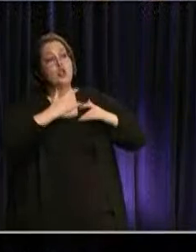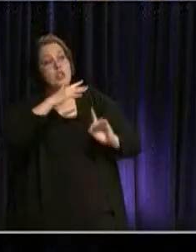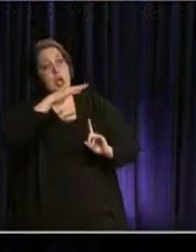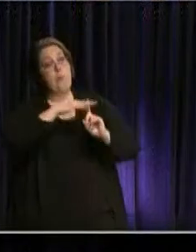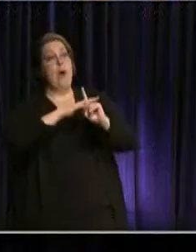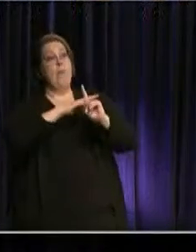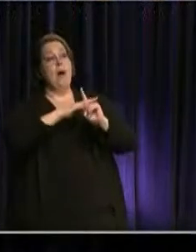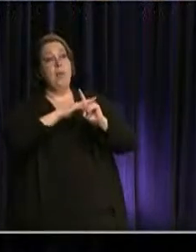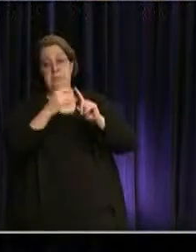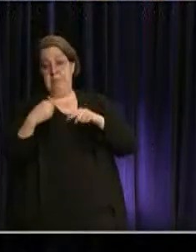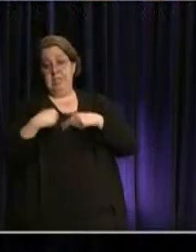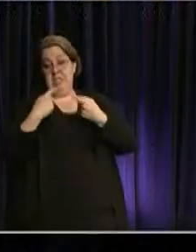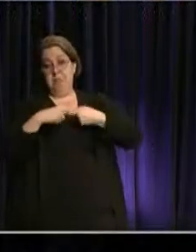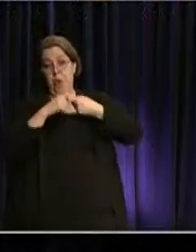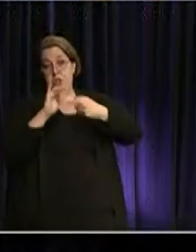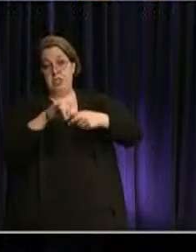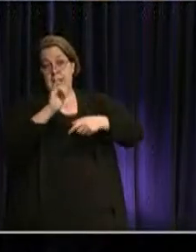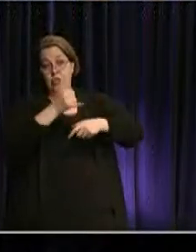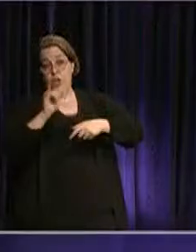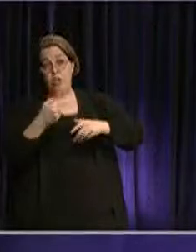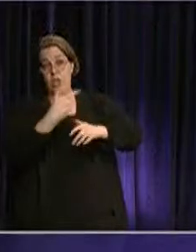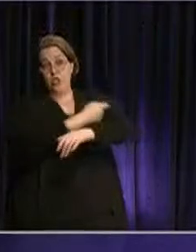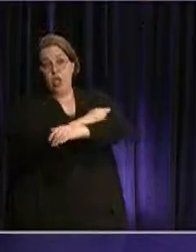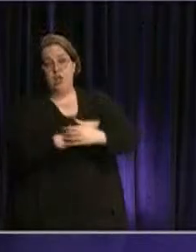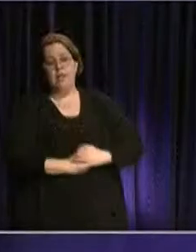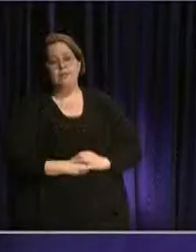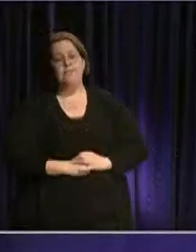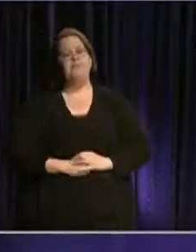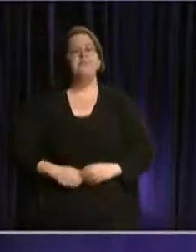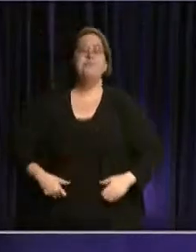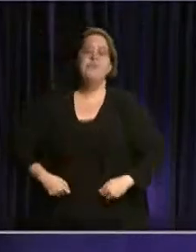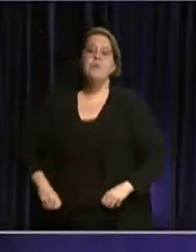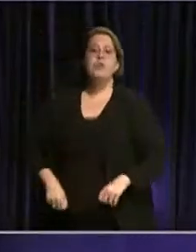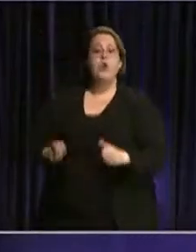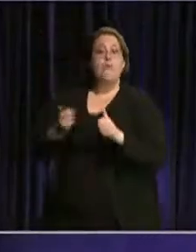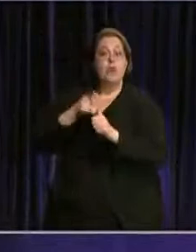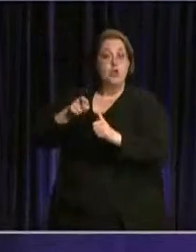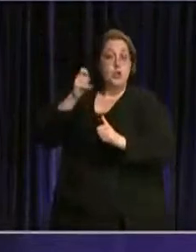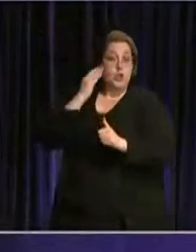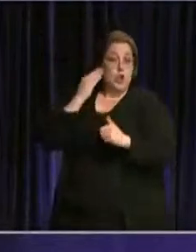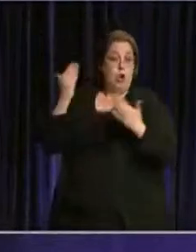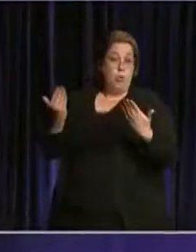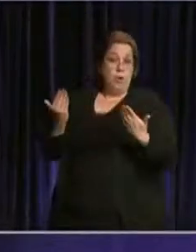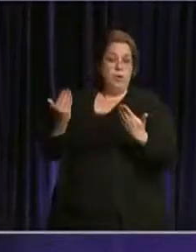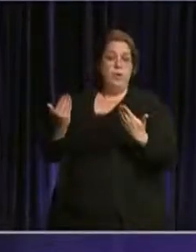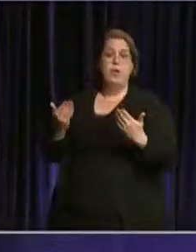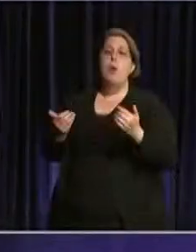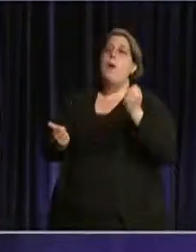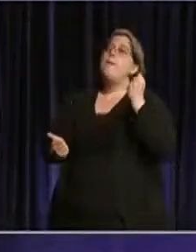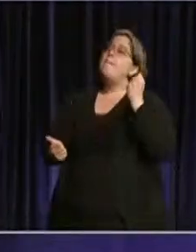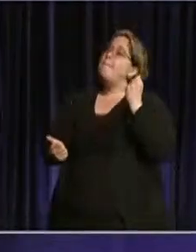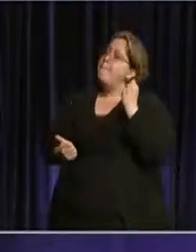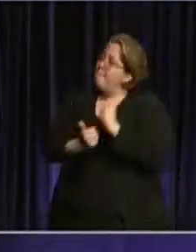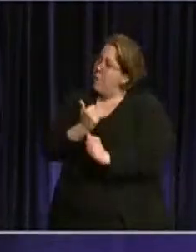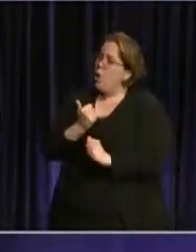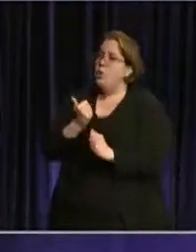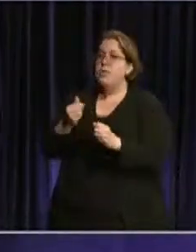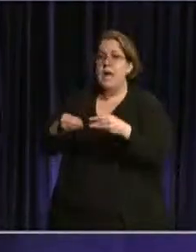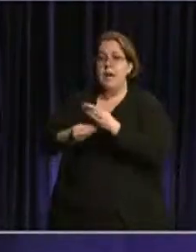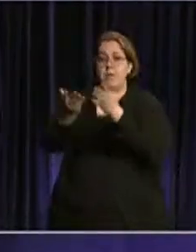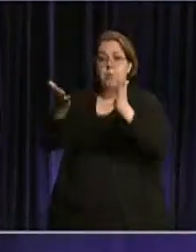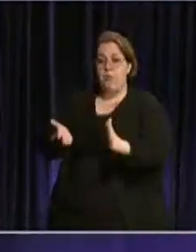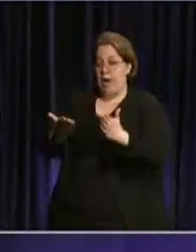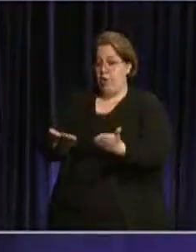the pause of that vaccine? So the first thing you should know is that the vast majority of providers who